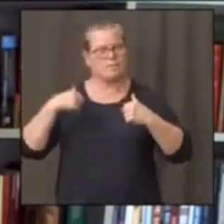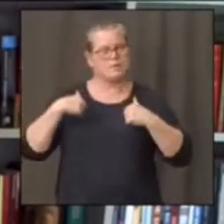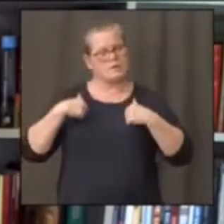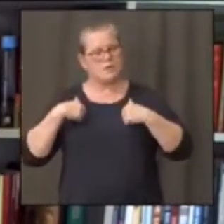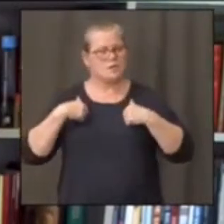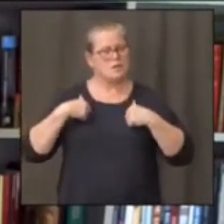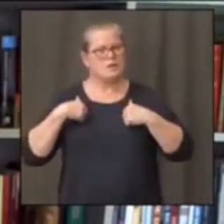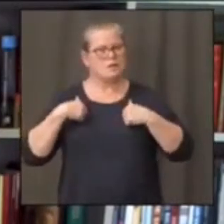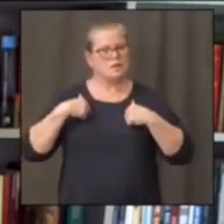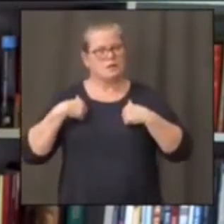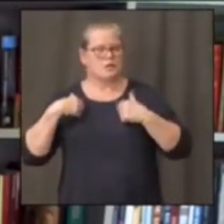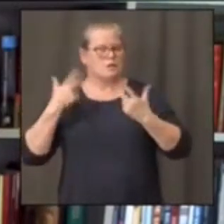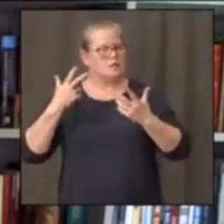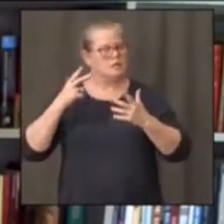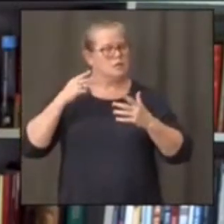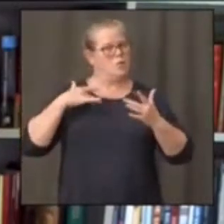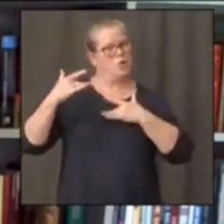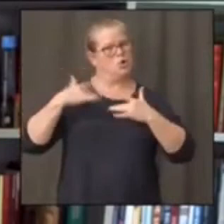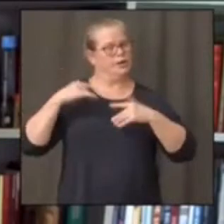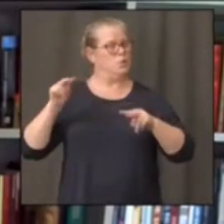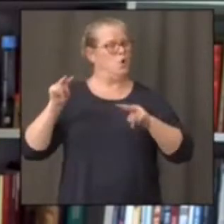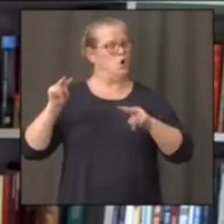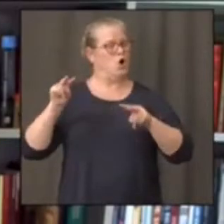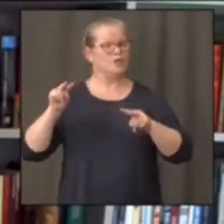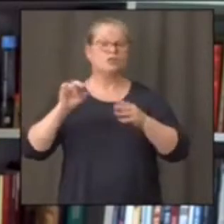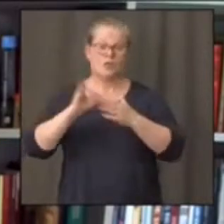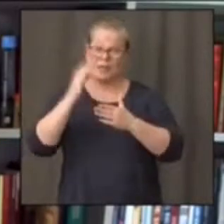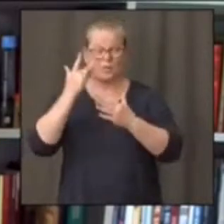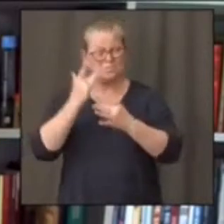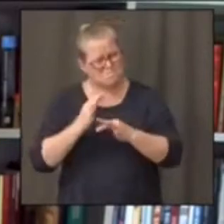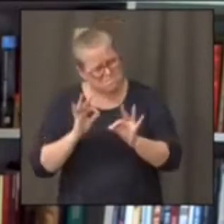keep our testing up so we can monitor the situation.